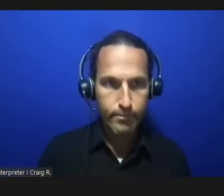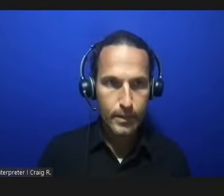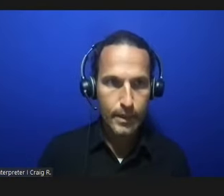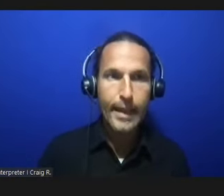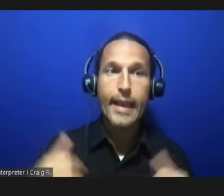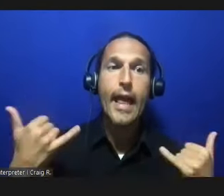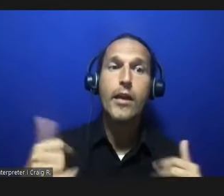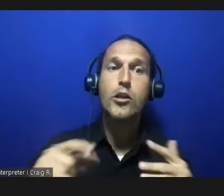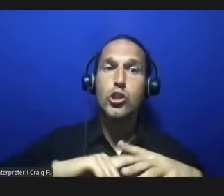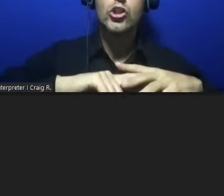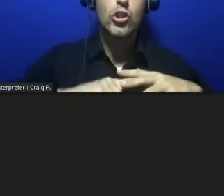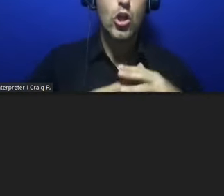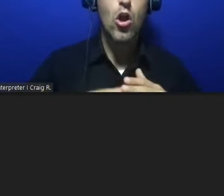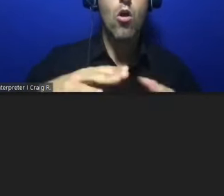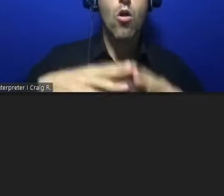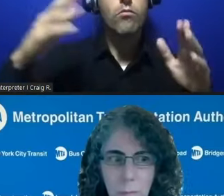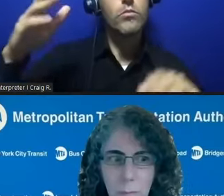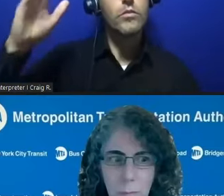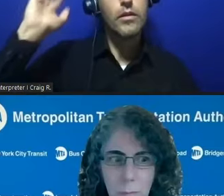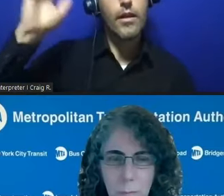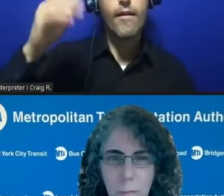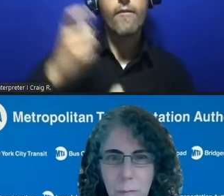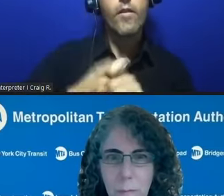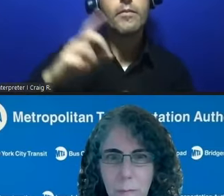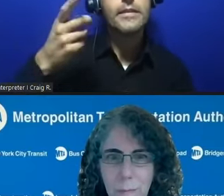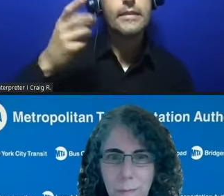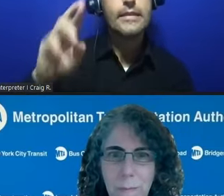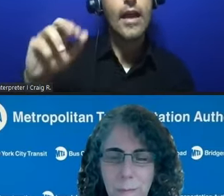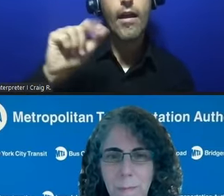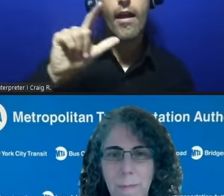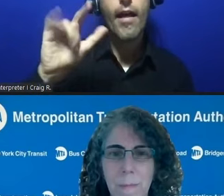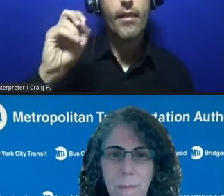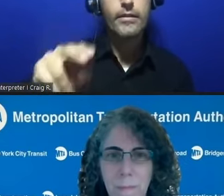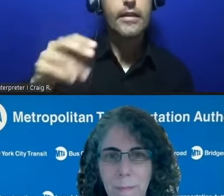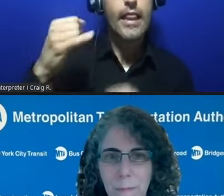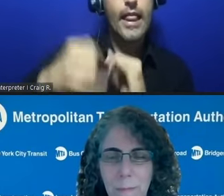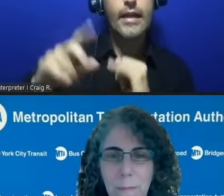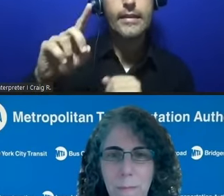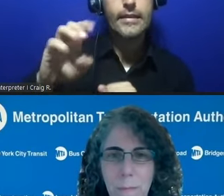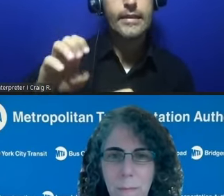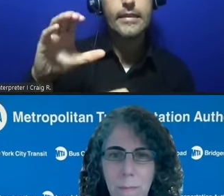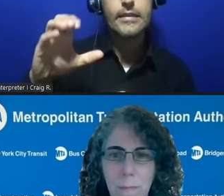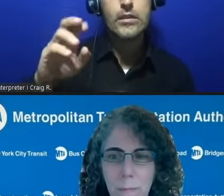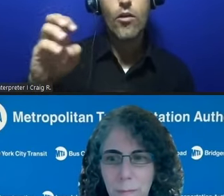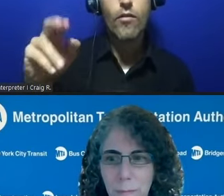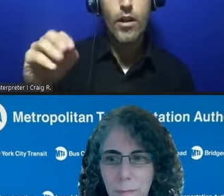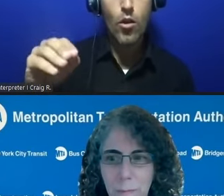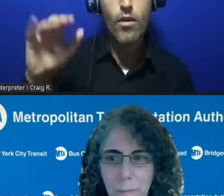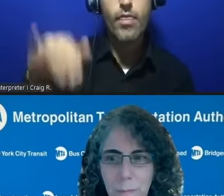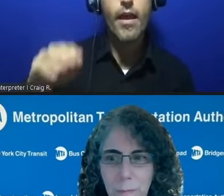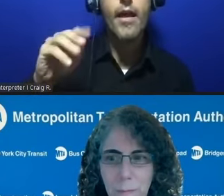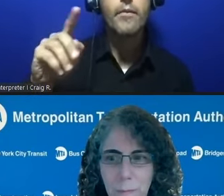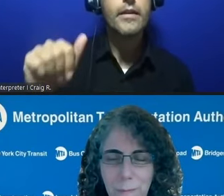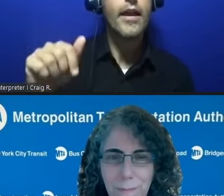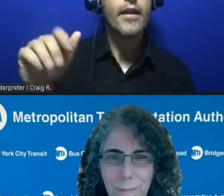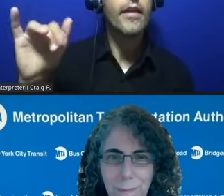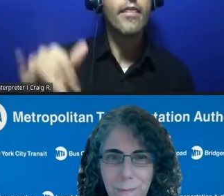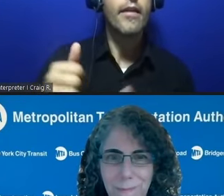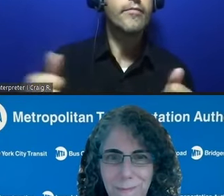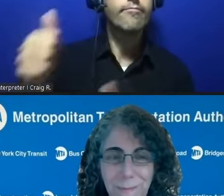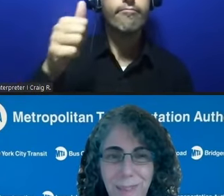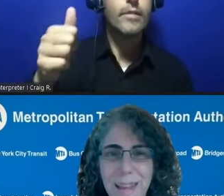will now start with opening remarks from Dr. Allison Desireño, MTA's Deputy Chief Operating